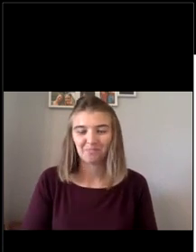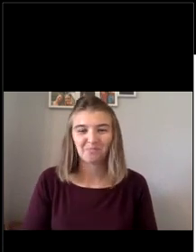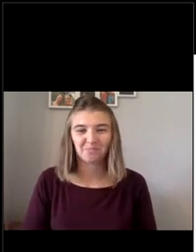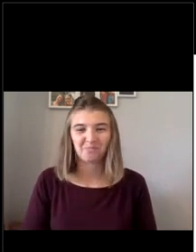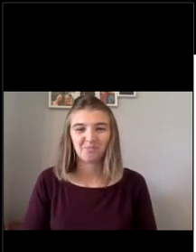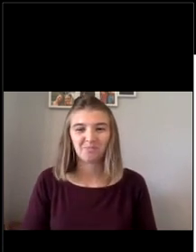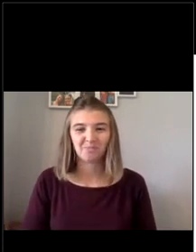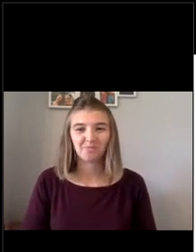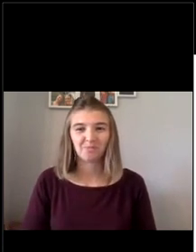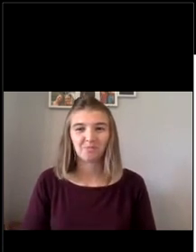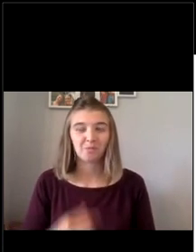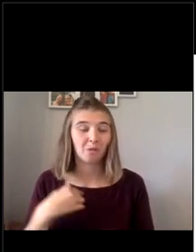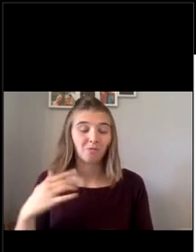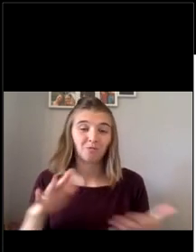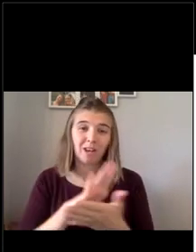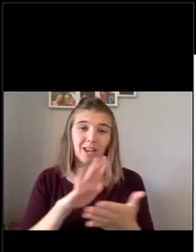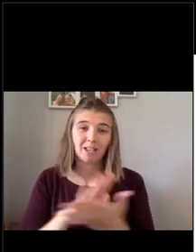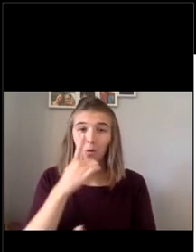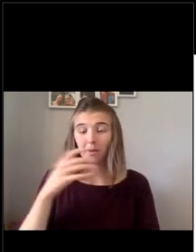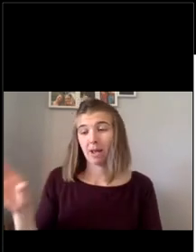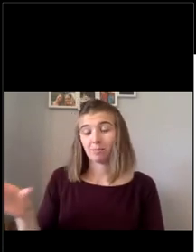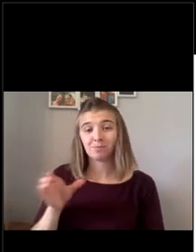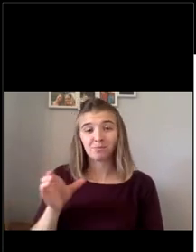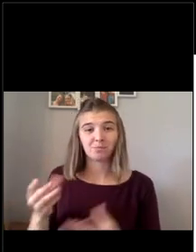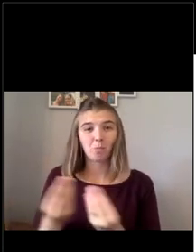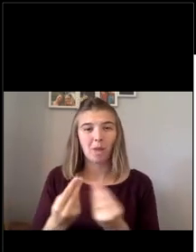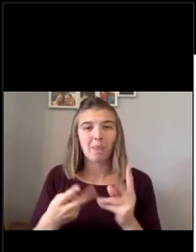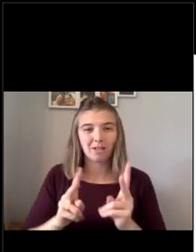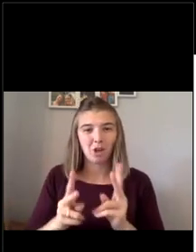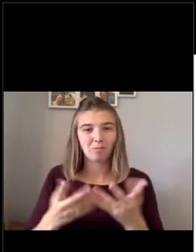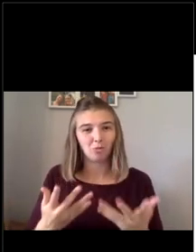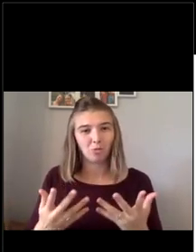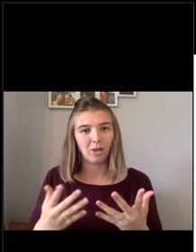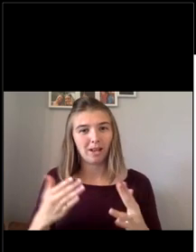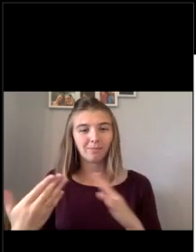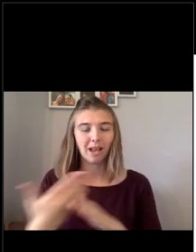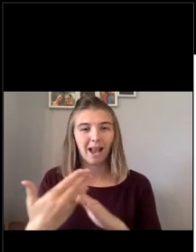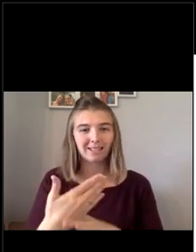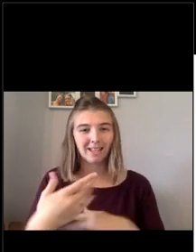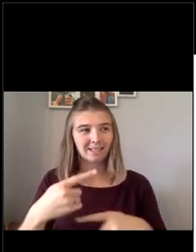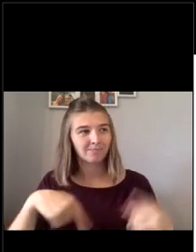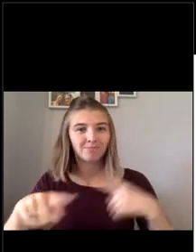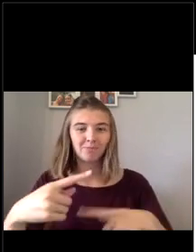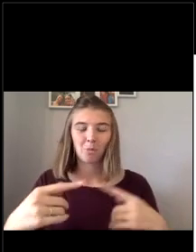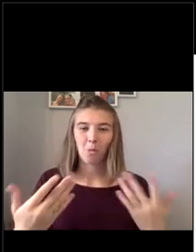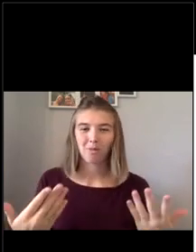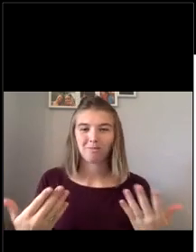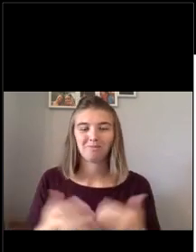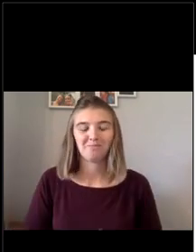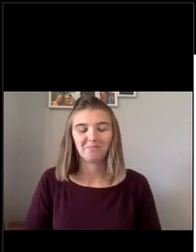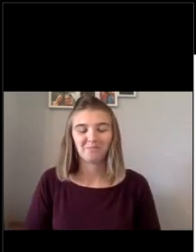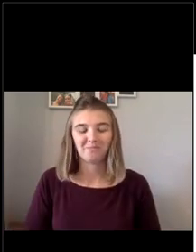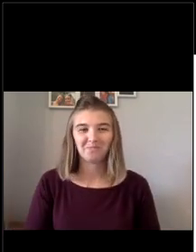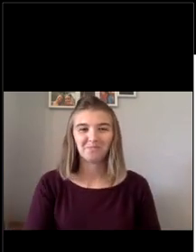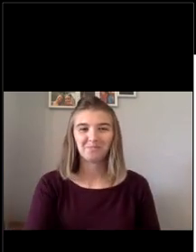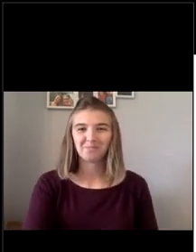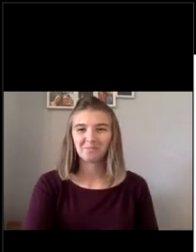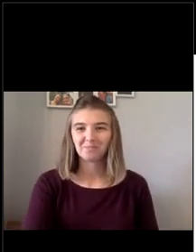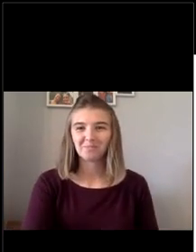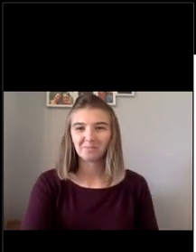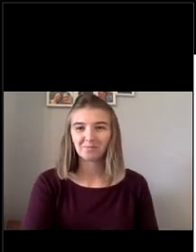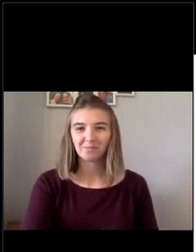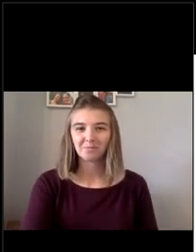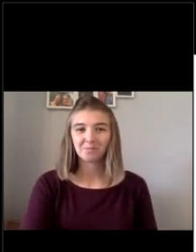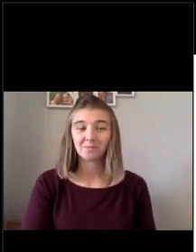We're delighted to have Rachel with us to provide what we think is a very important service. Now, today's webinar is about